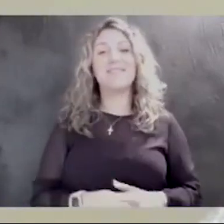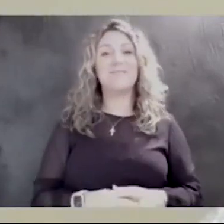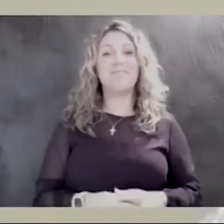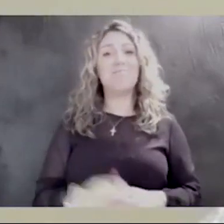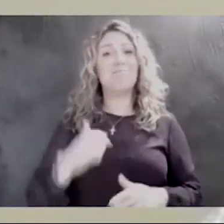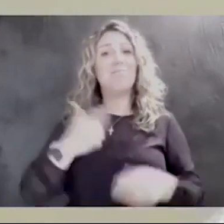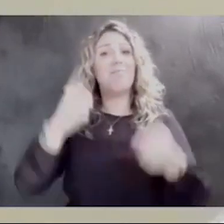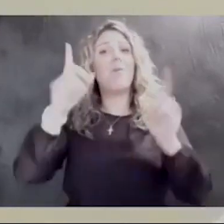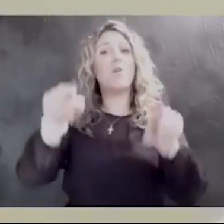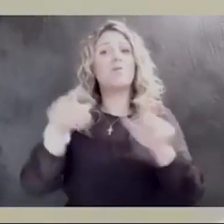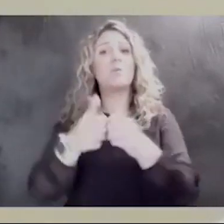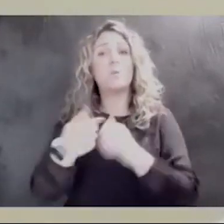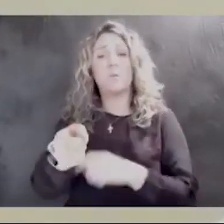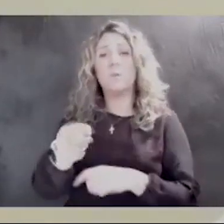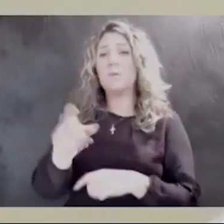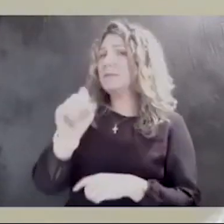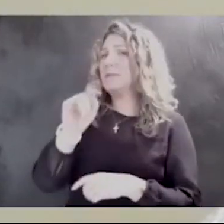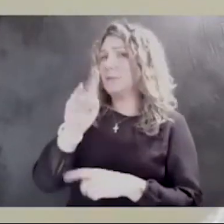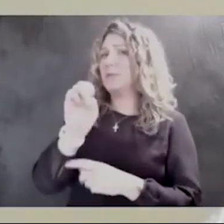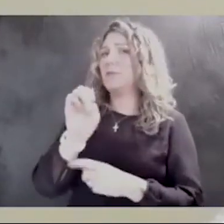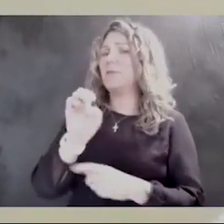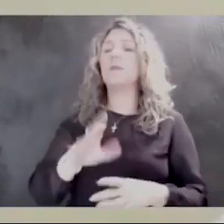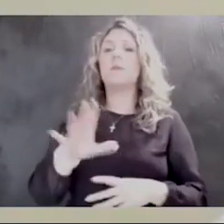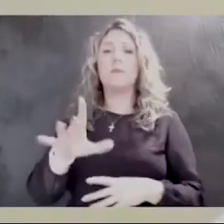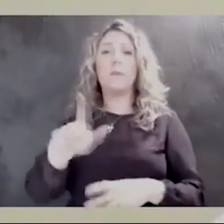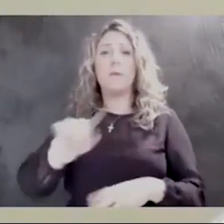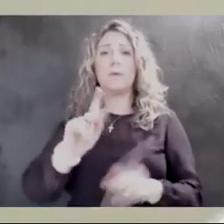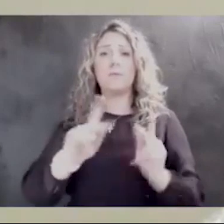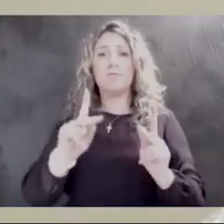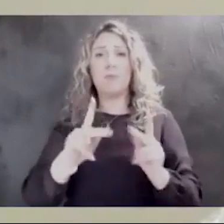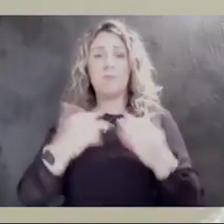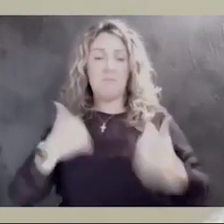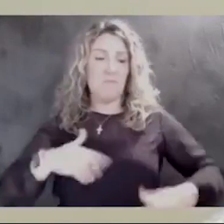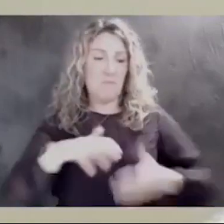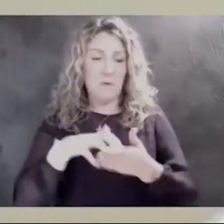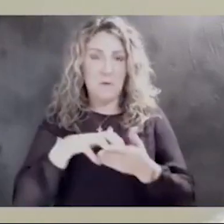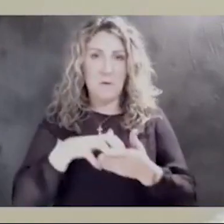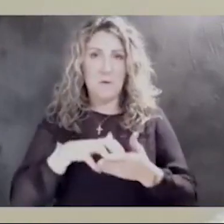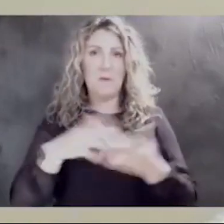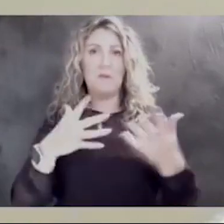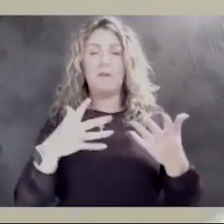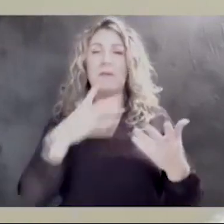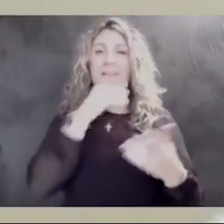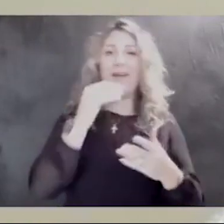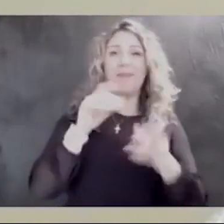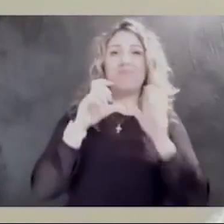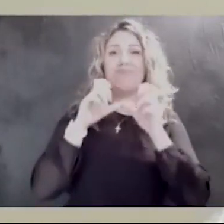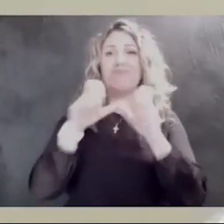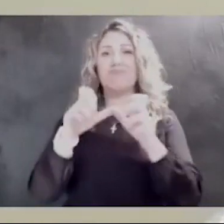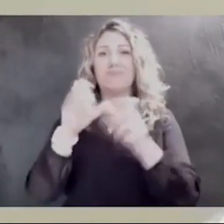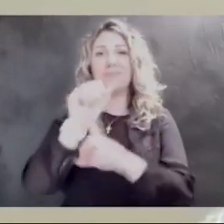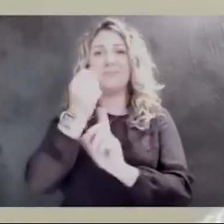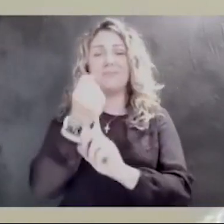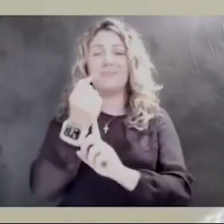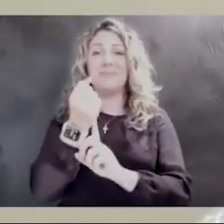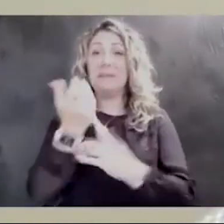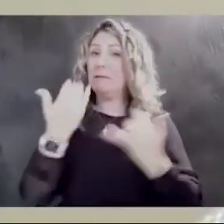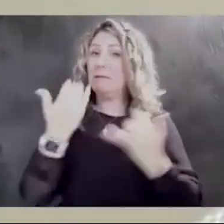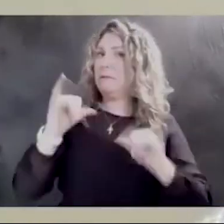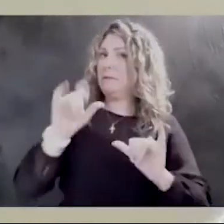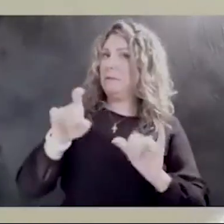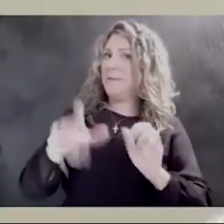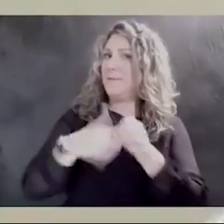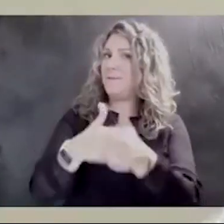agree with you, Steve. Certainly, those people who are immunocompromised and have those chronic conditions, they still need to follow